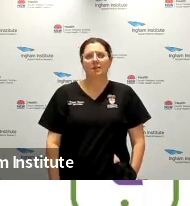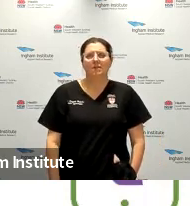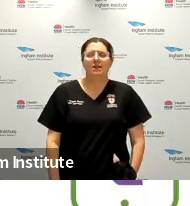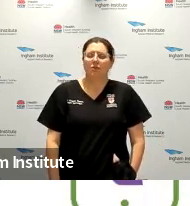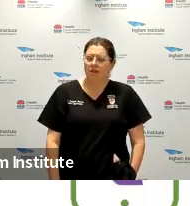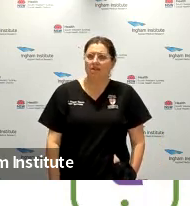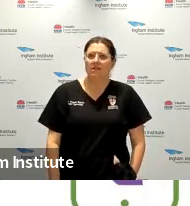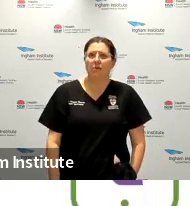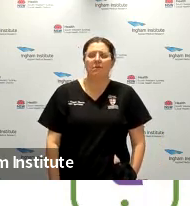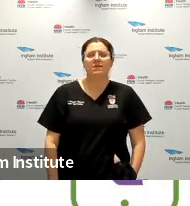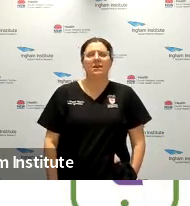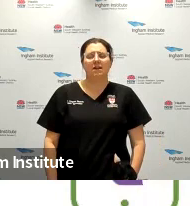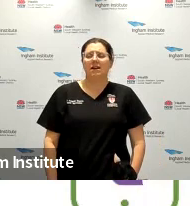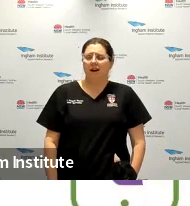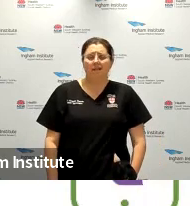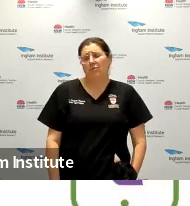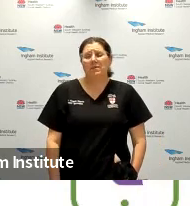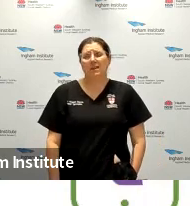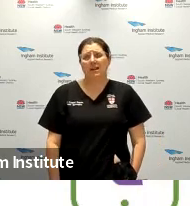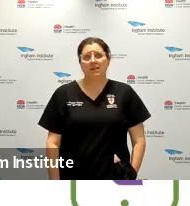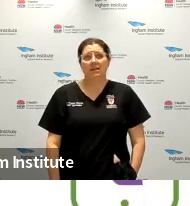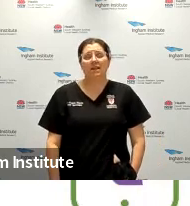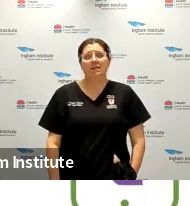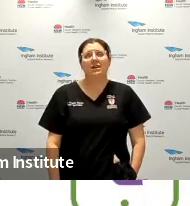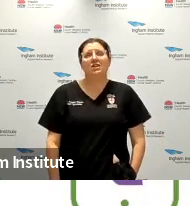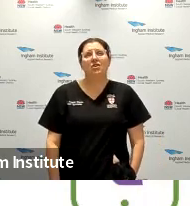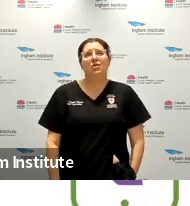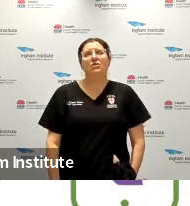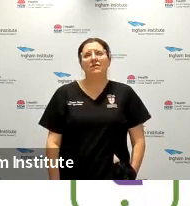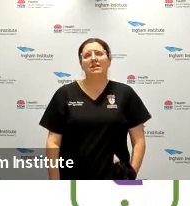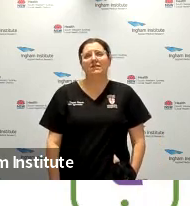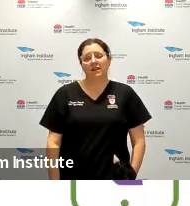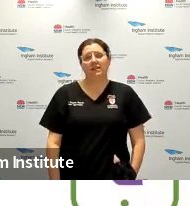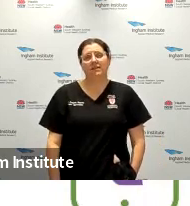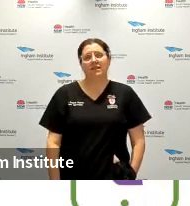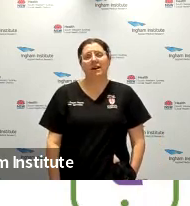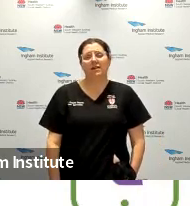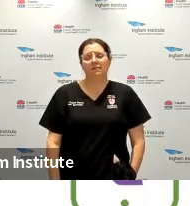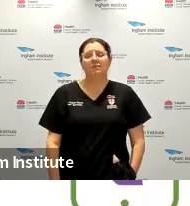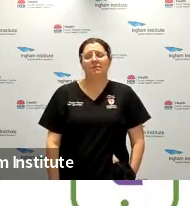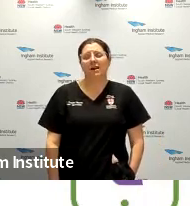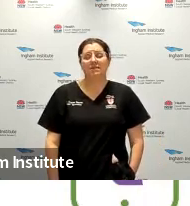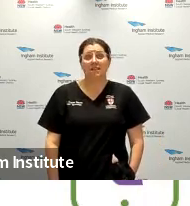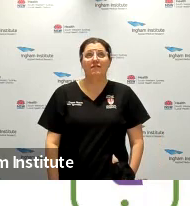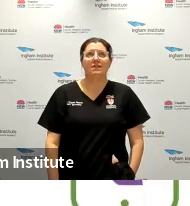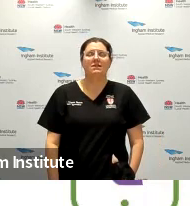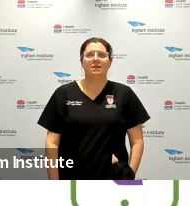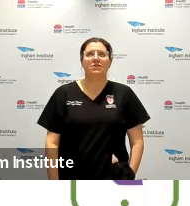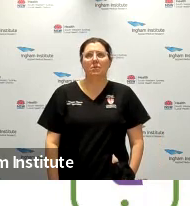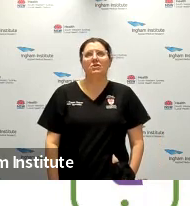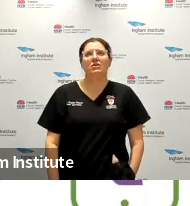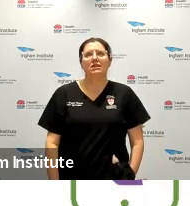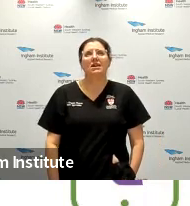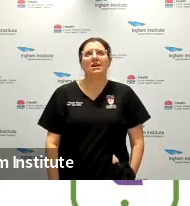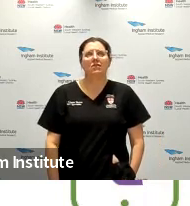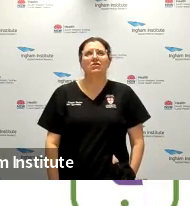in a timely manner, organising appointments that women can actually attend. So all of these factors are significant in